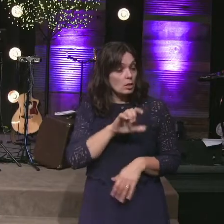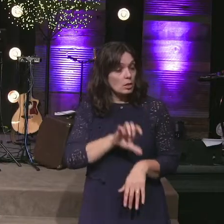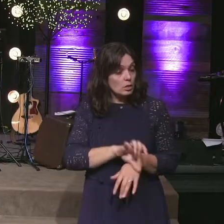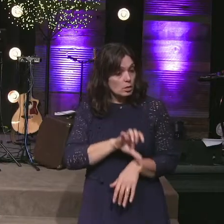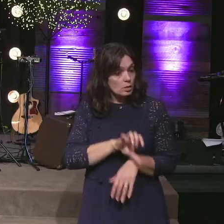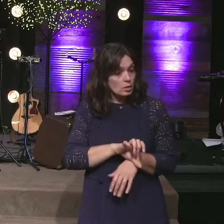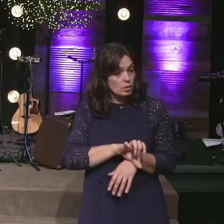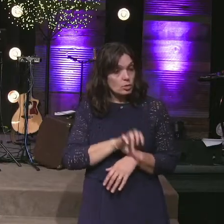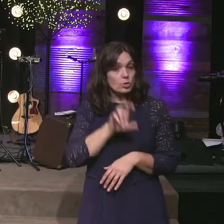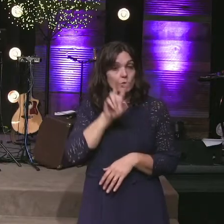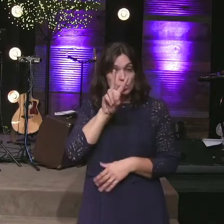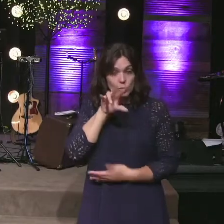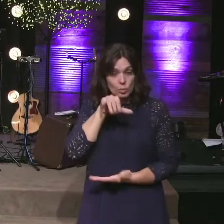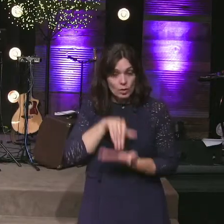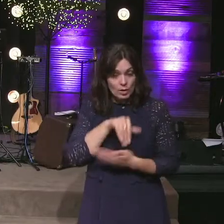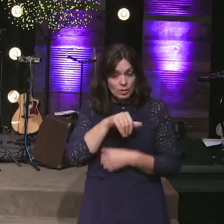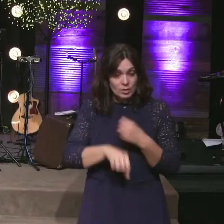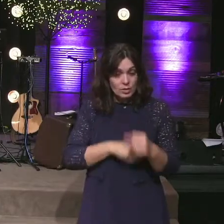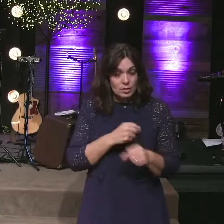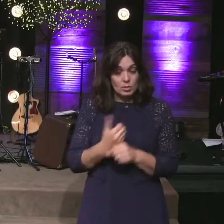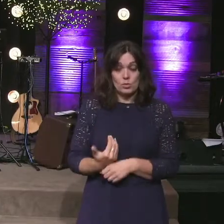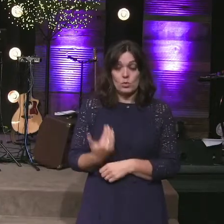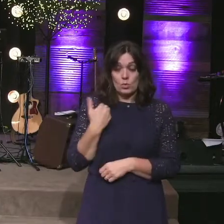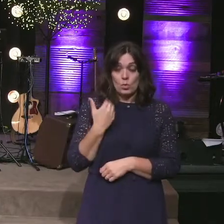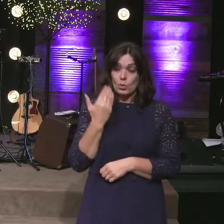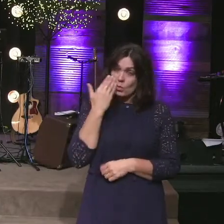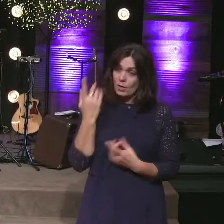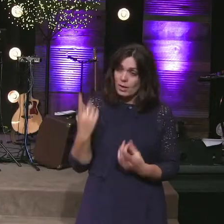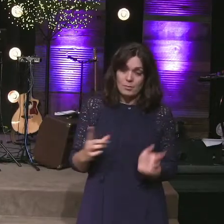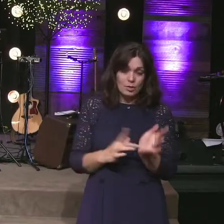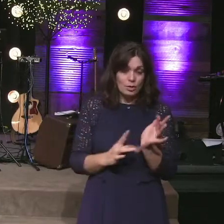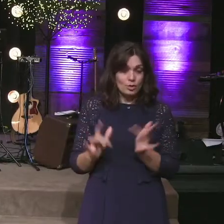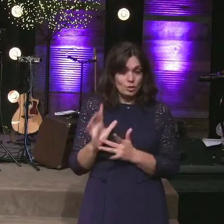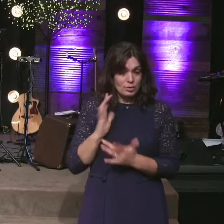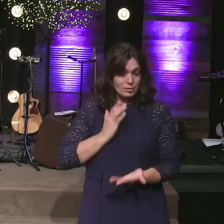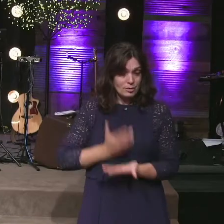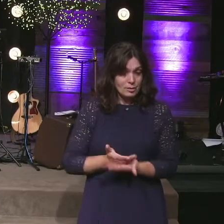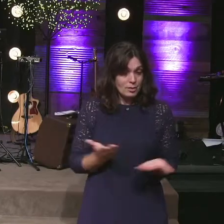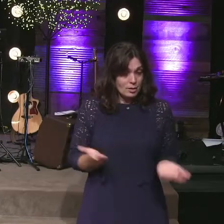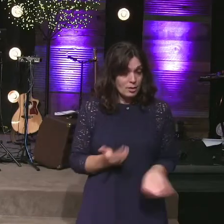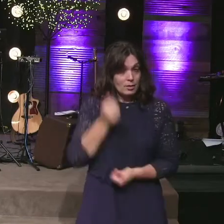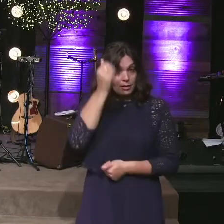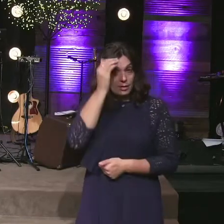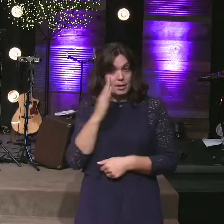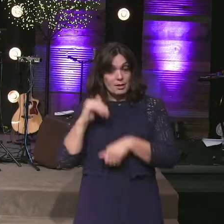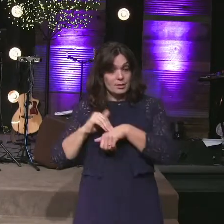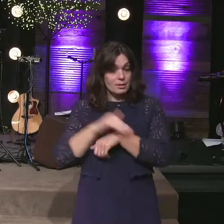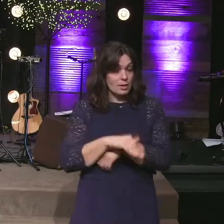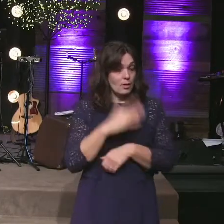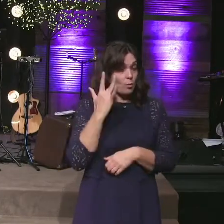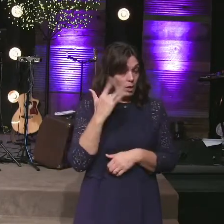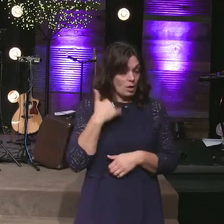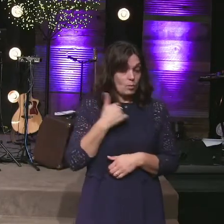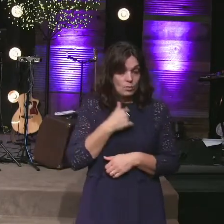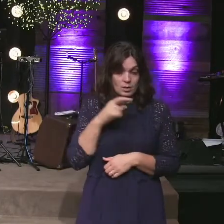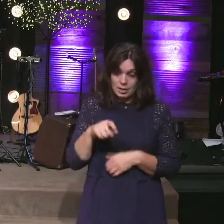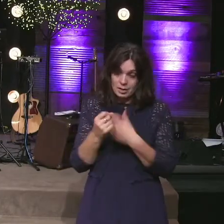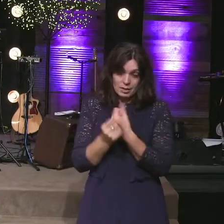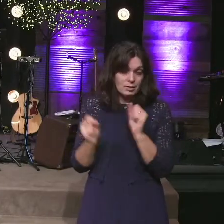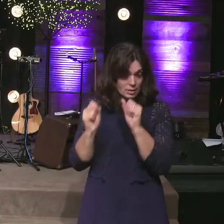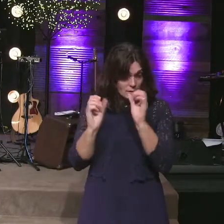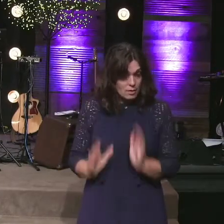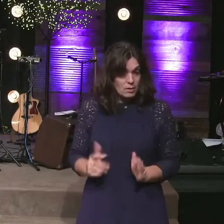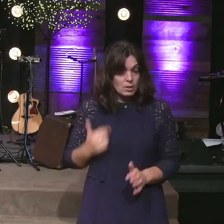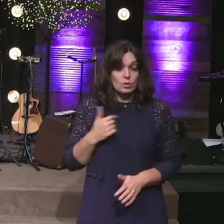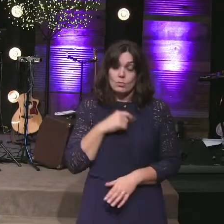2,000 years ago, you read your Bible, Jesus came to the earth, right? God sent him because we needed salvation. We needed a